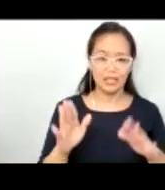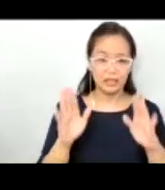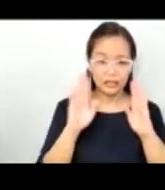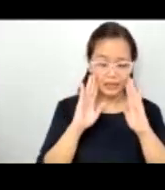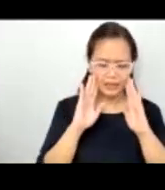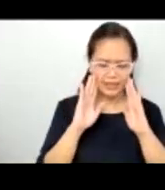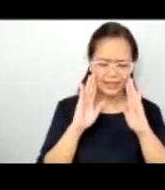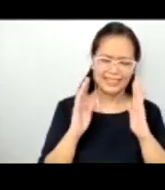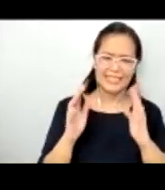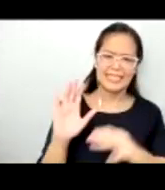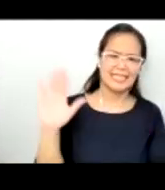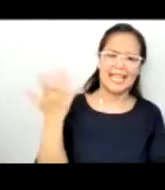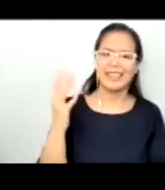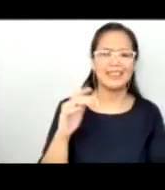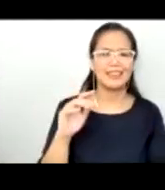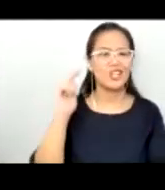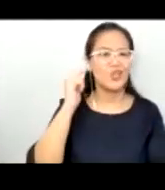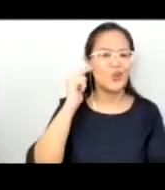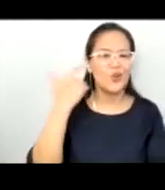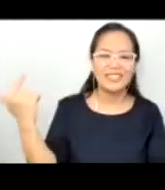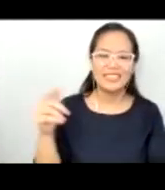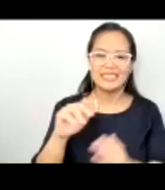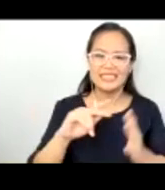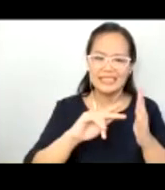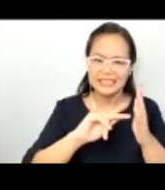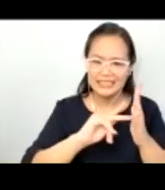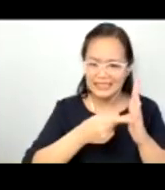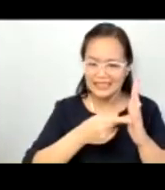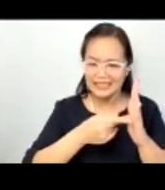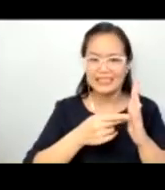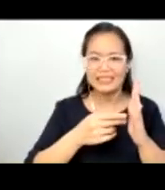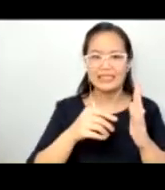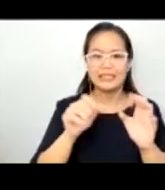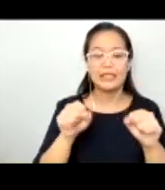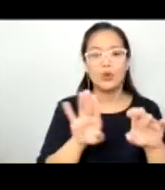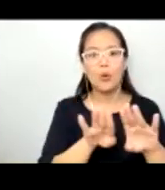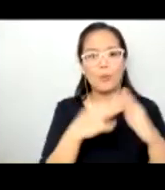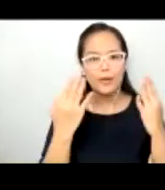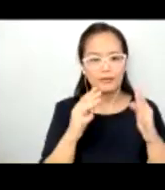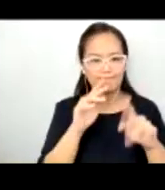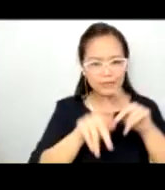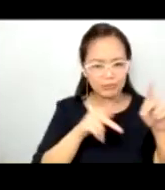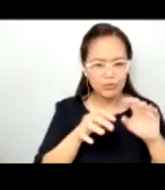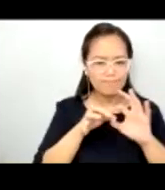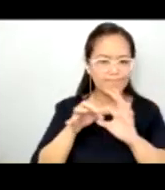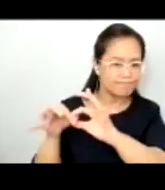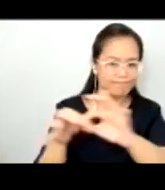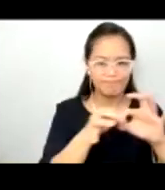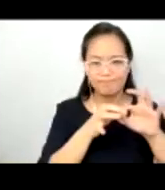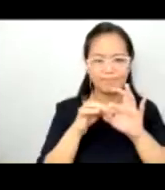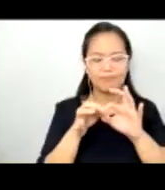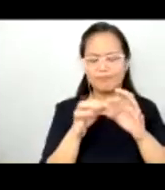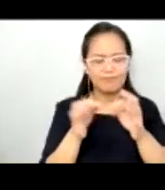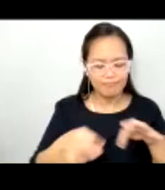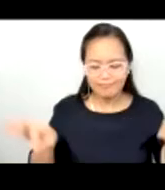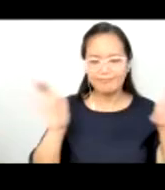the golden key that opens the door to human relationship. Listening is so important. And